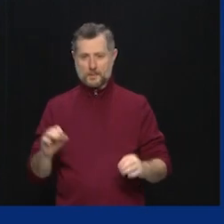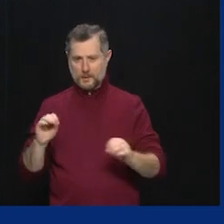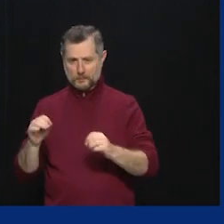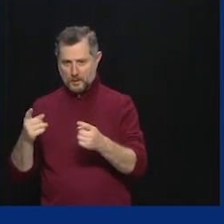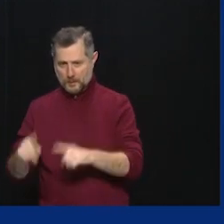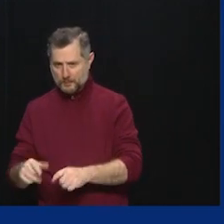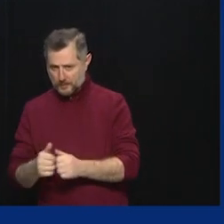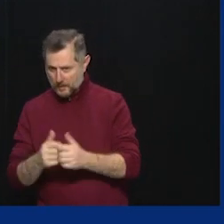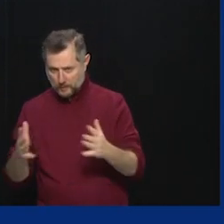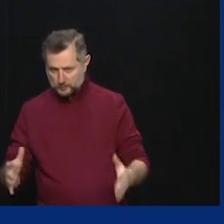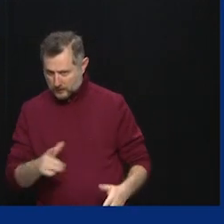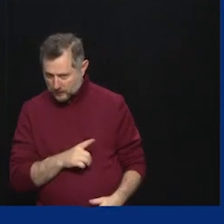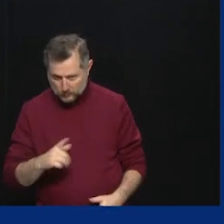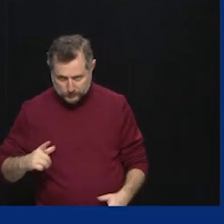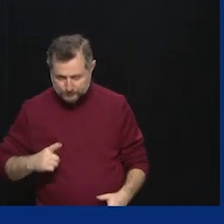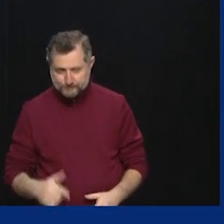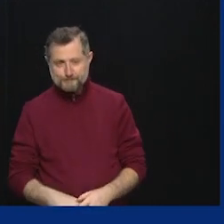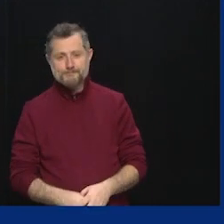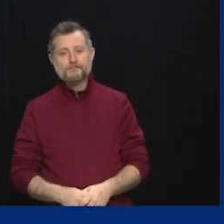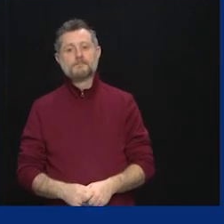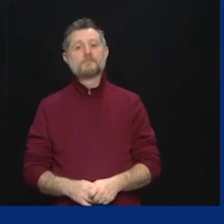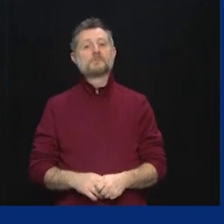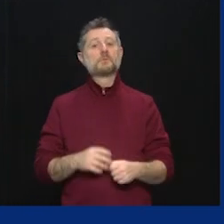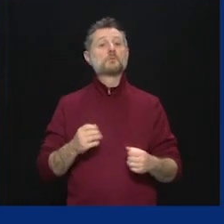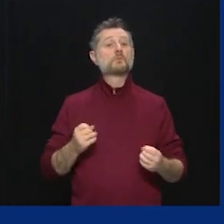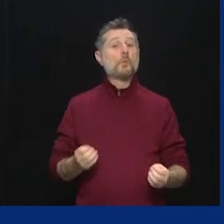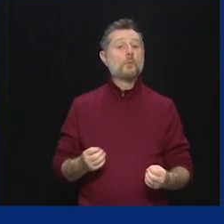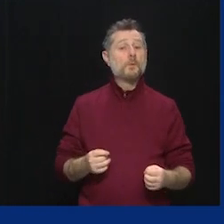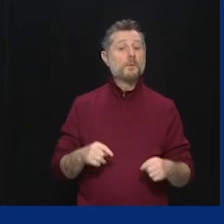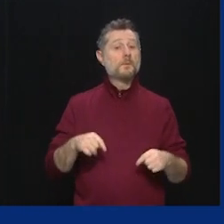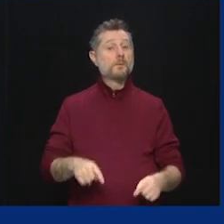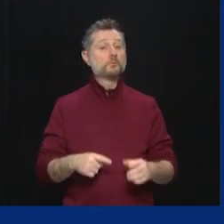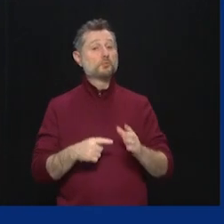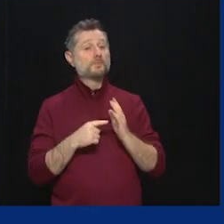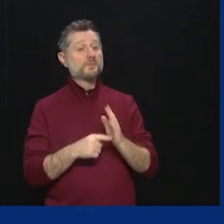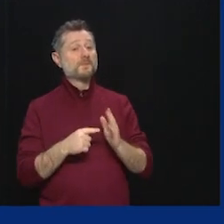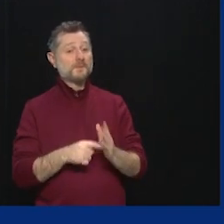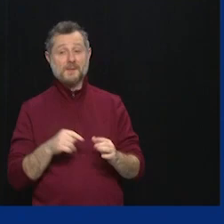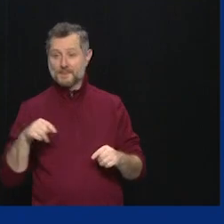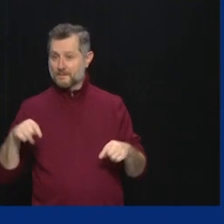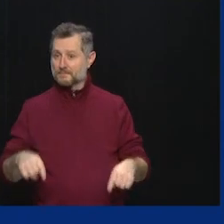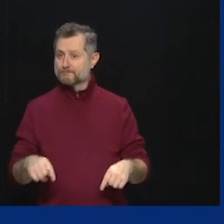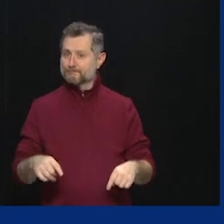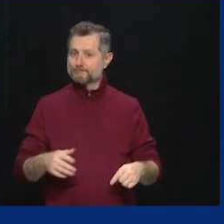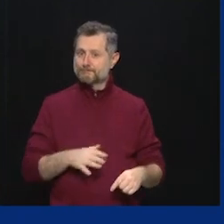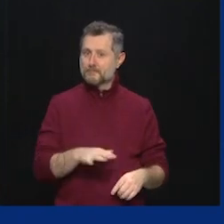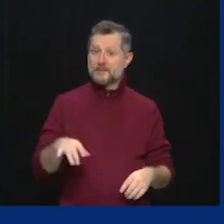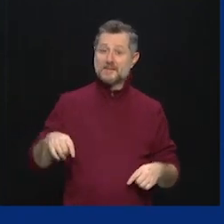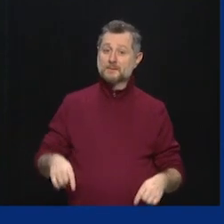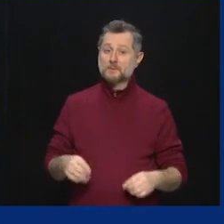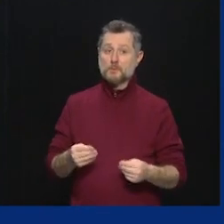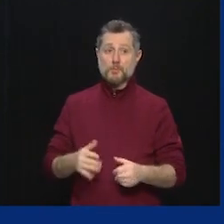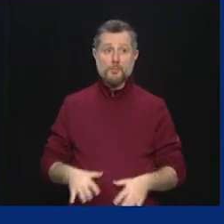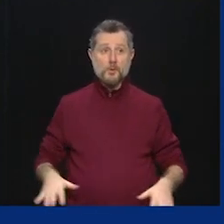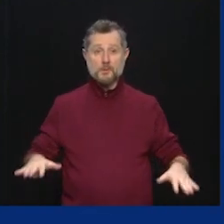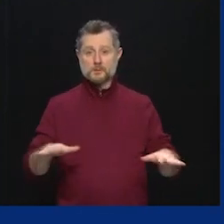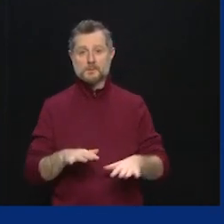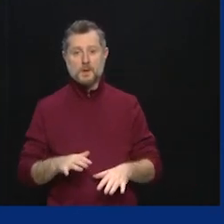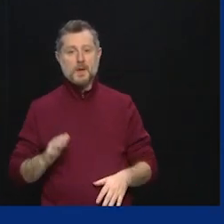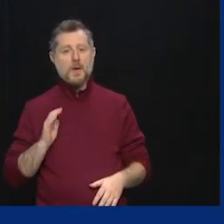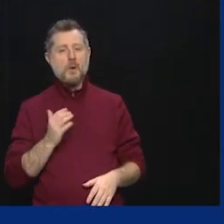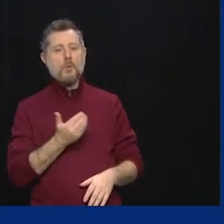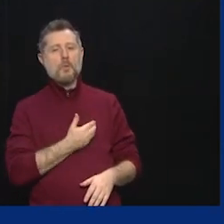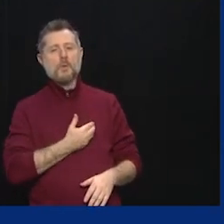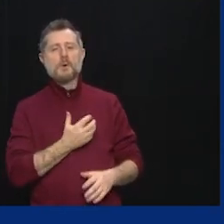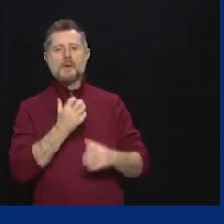And representing them all today, and who also represents a portion of this property, is our dear friend, Senator Leroy Comrie.